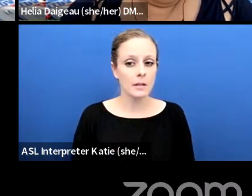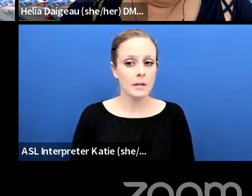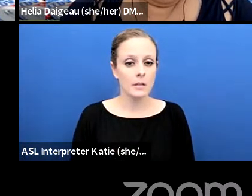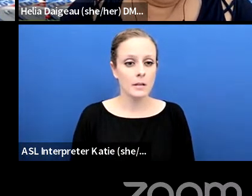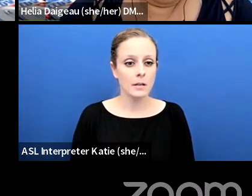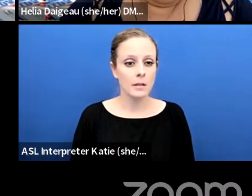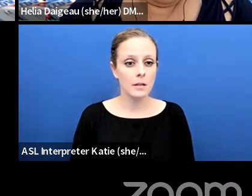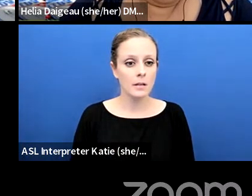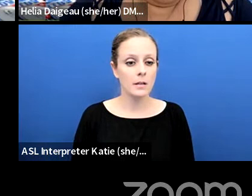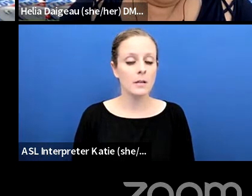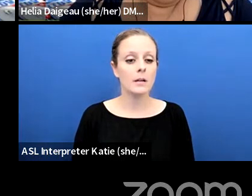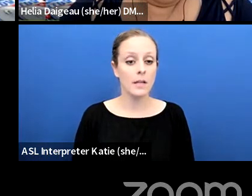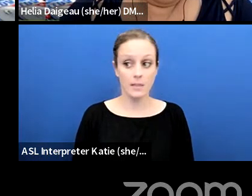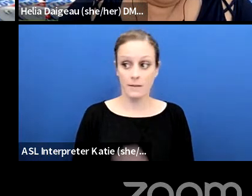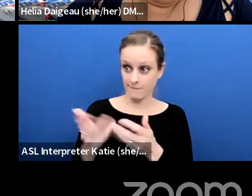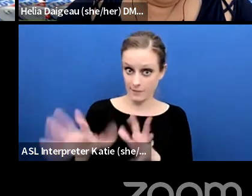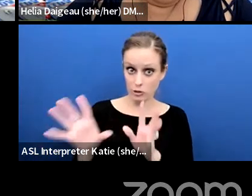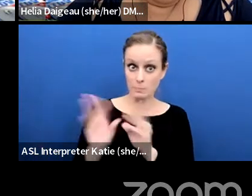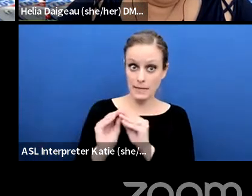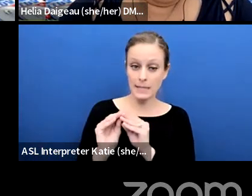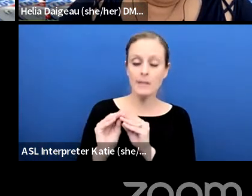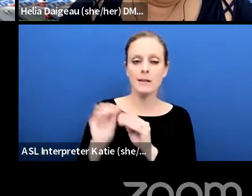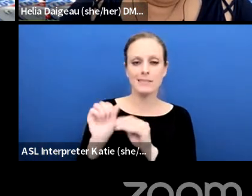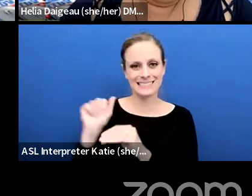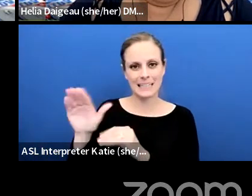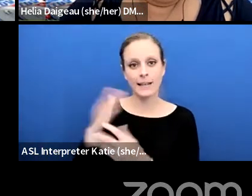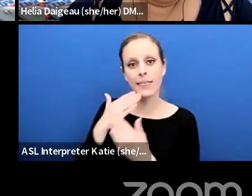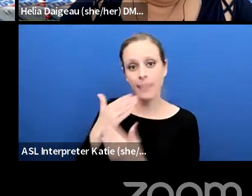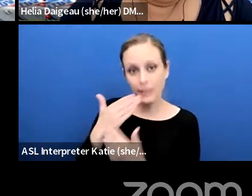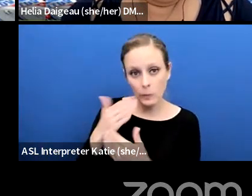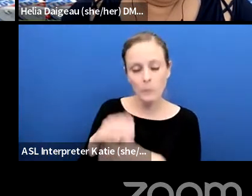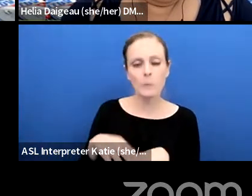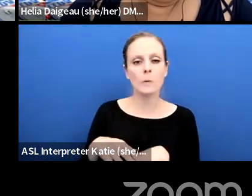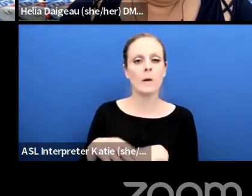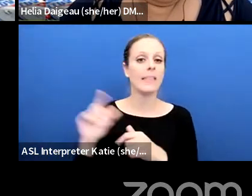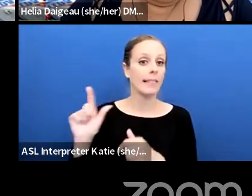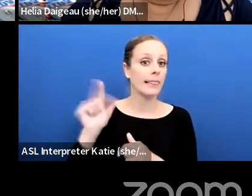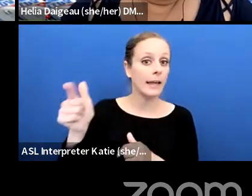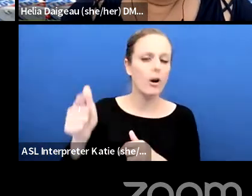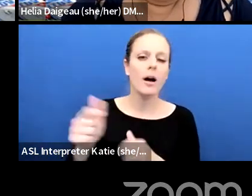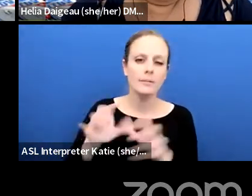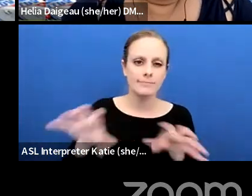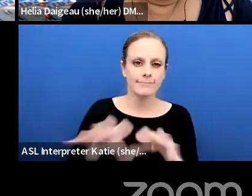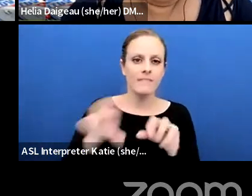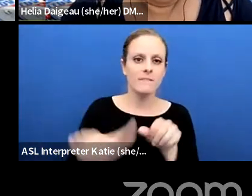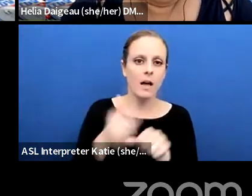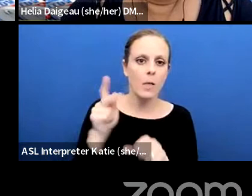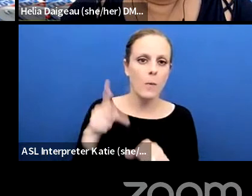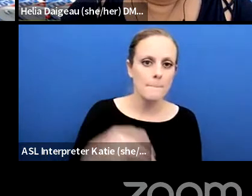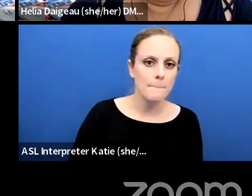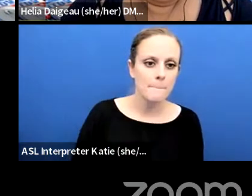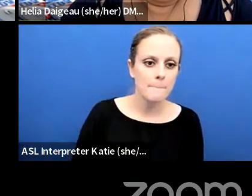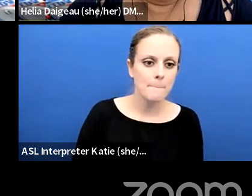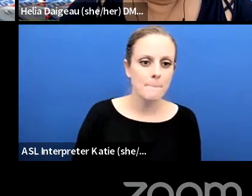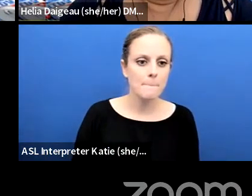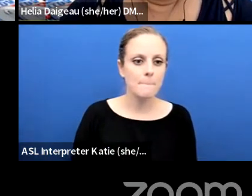you and do follow up later on. Okay, terrific.